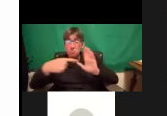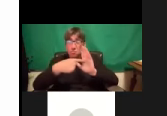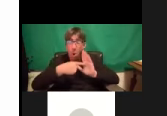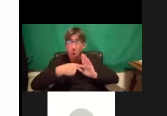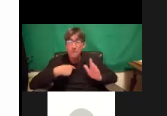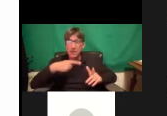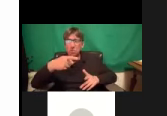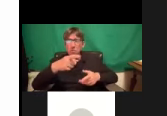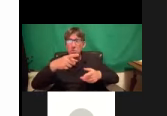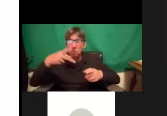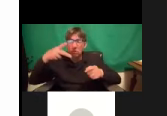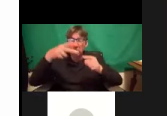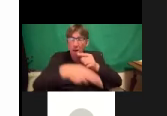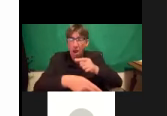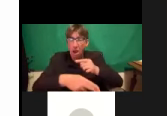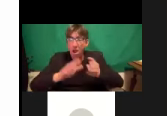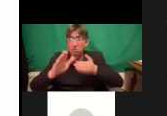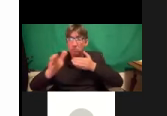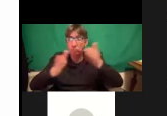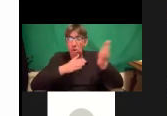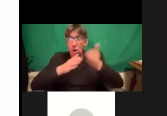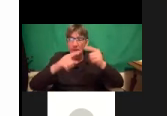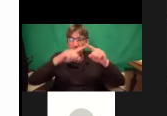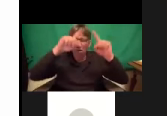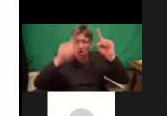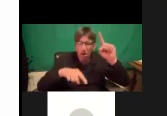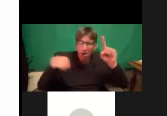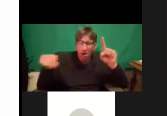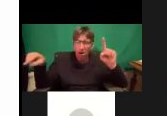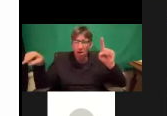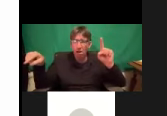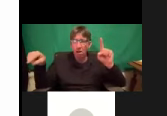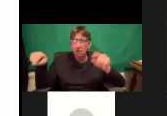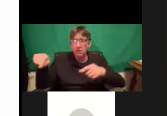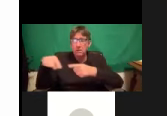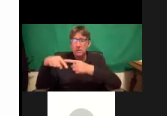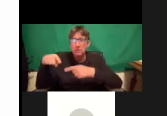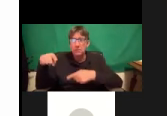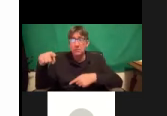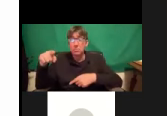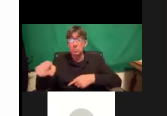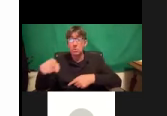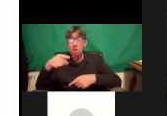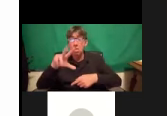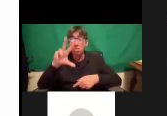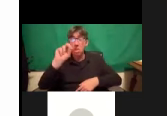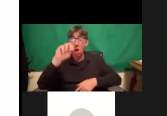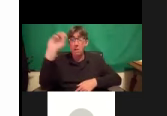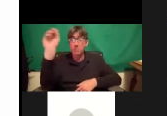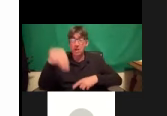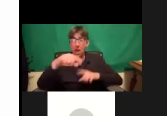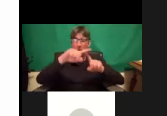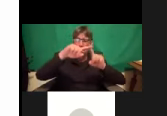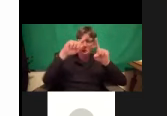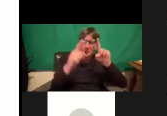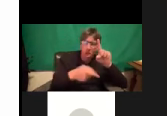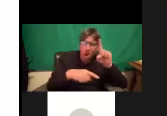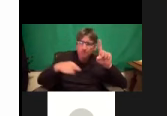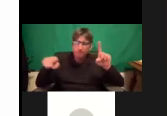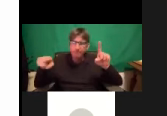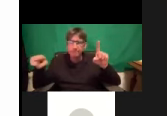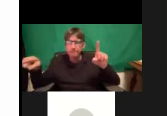you cut rails and you saw a dramatic drop of over 30% in ridership on the commuter rail.